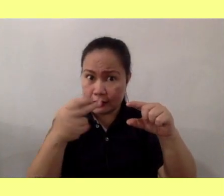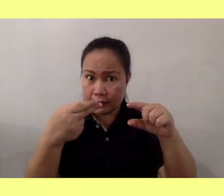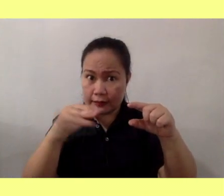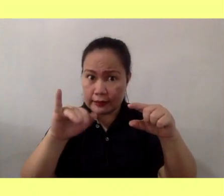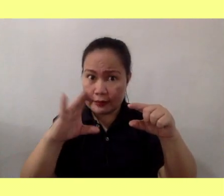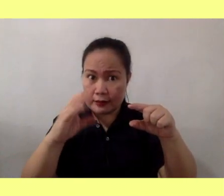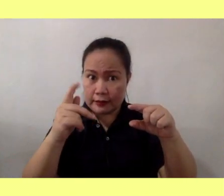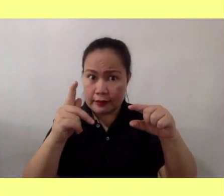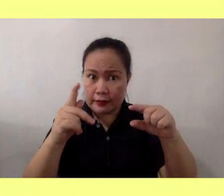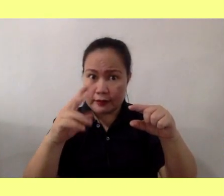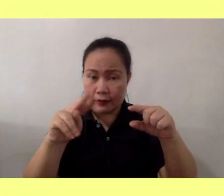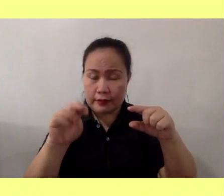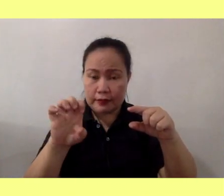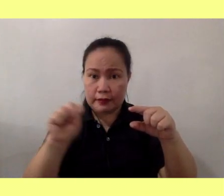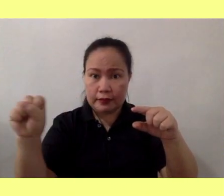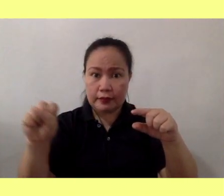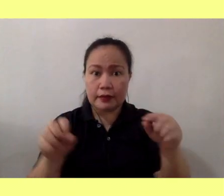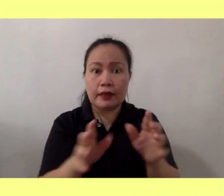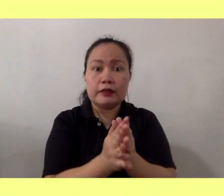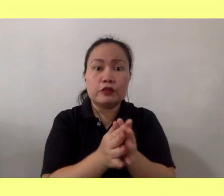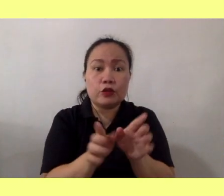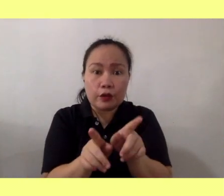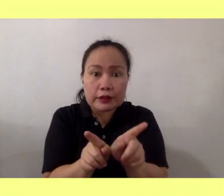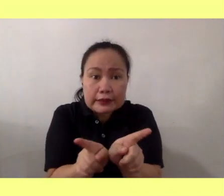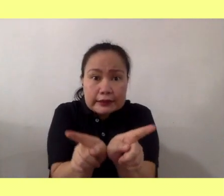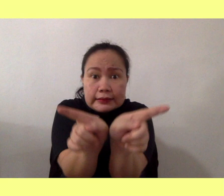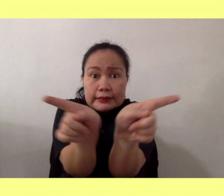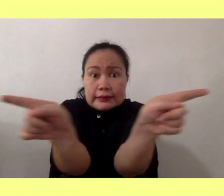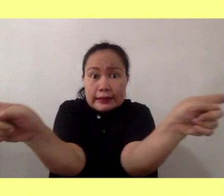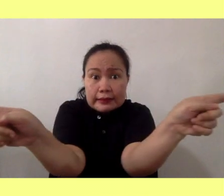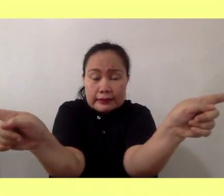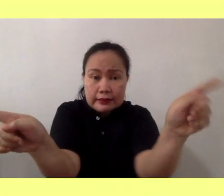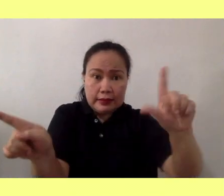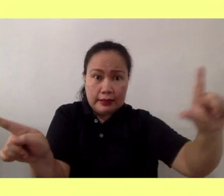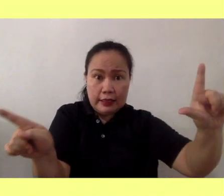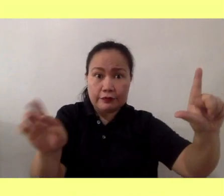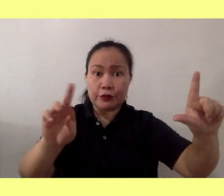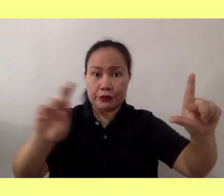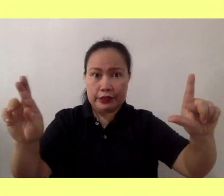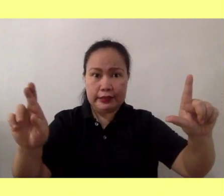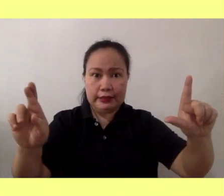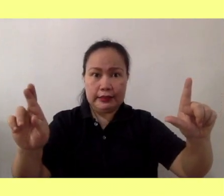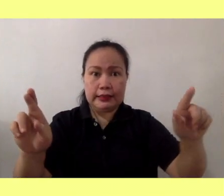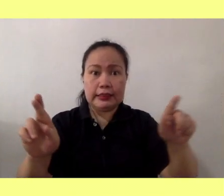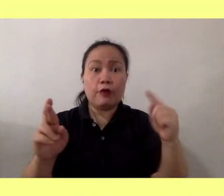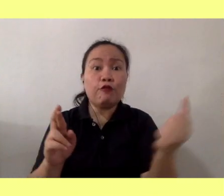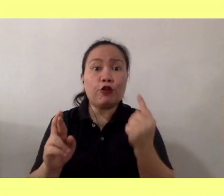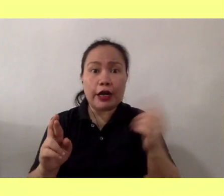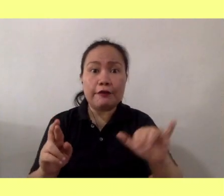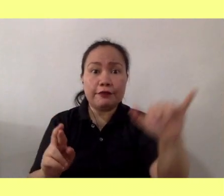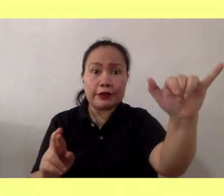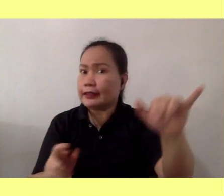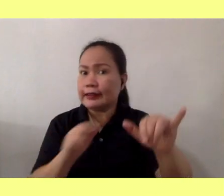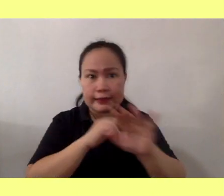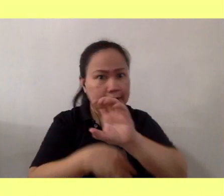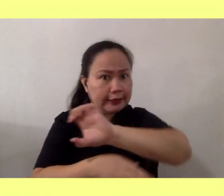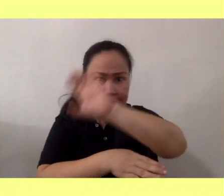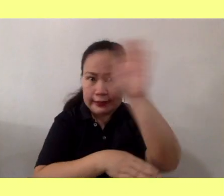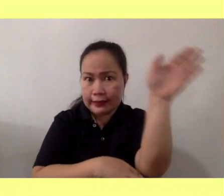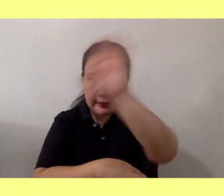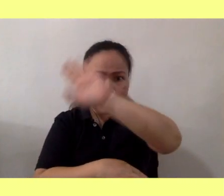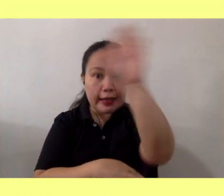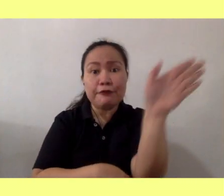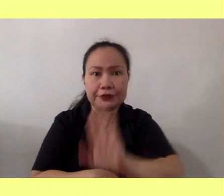line, okay, it extends infinitely in both directions. So, from here, nag-e-extend po